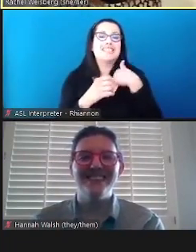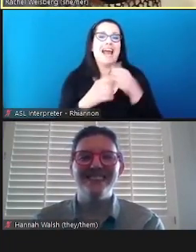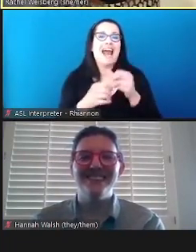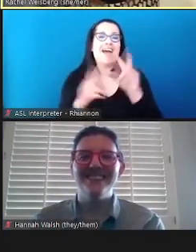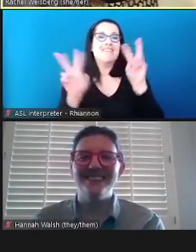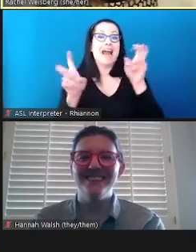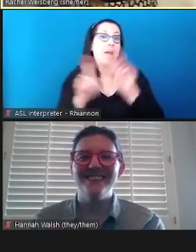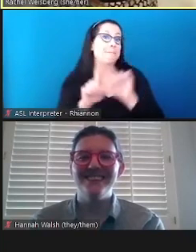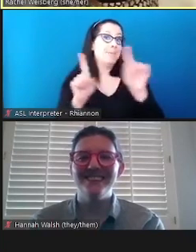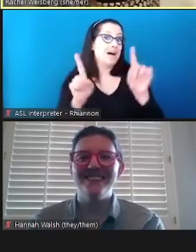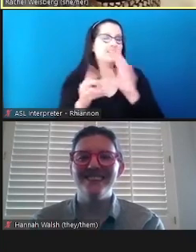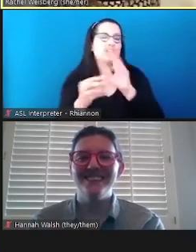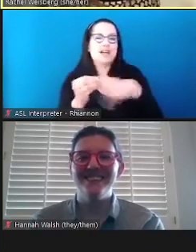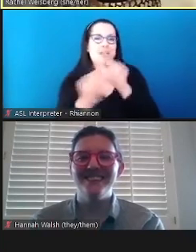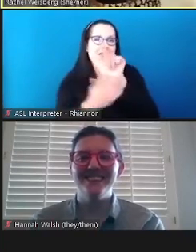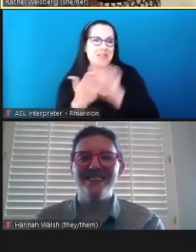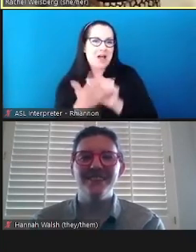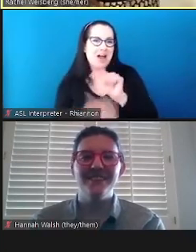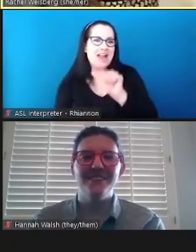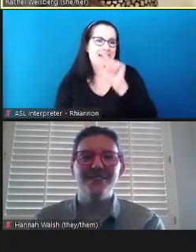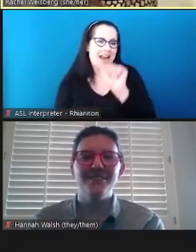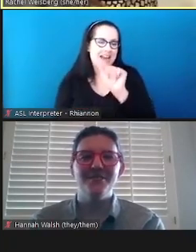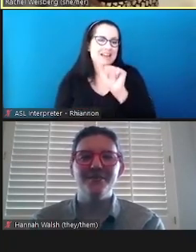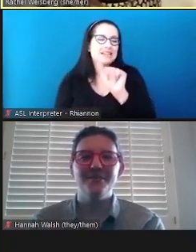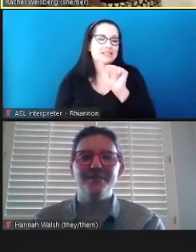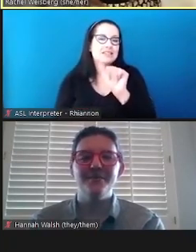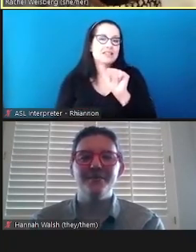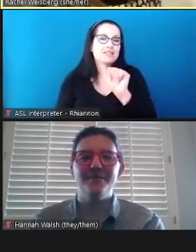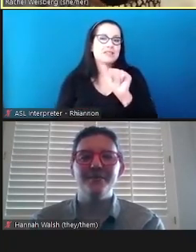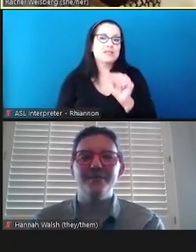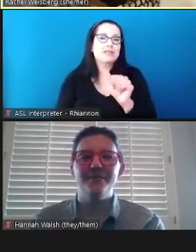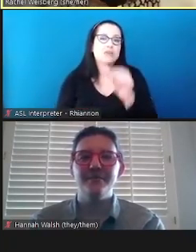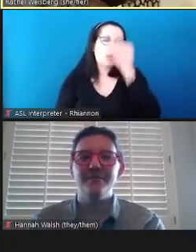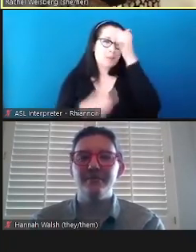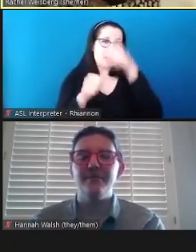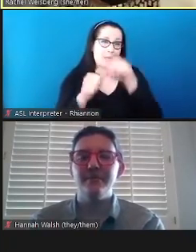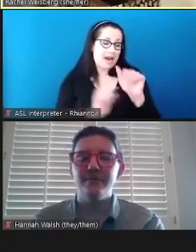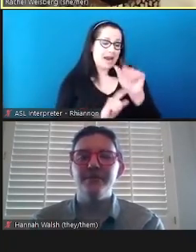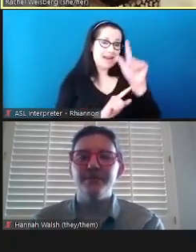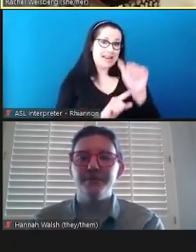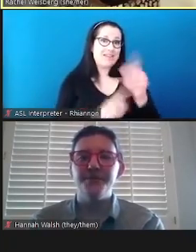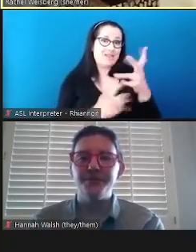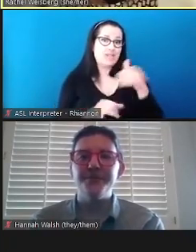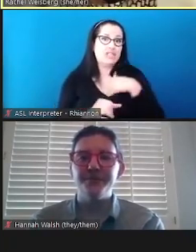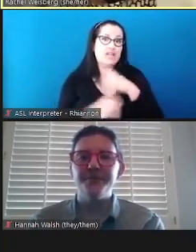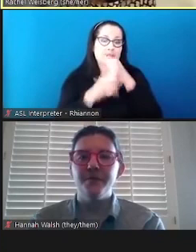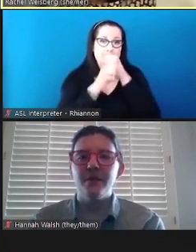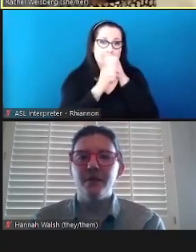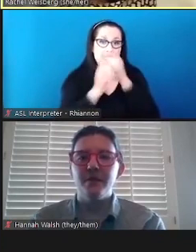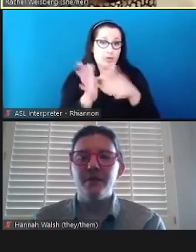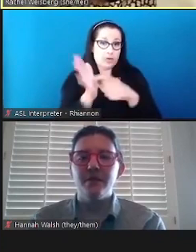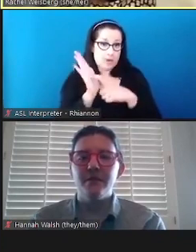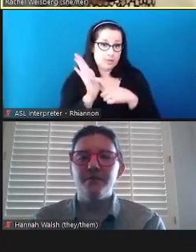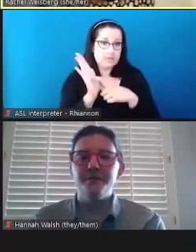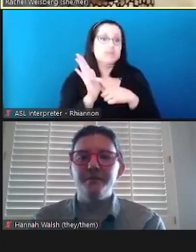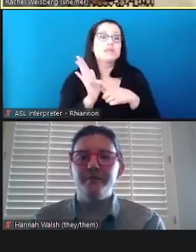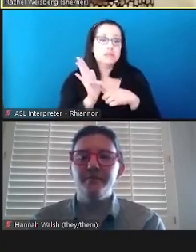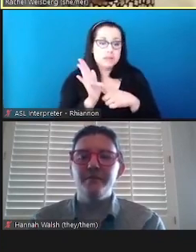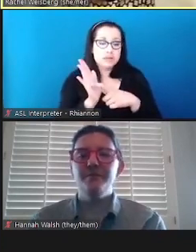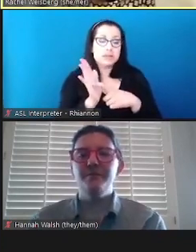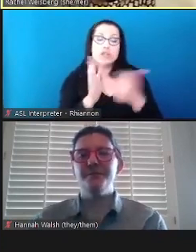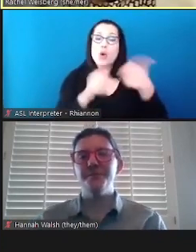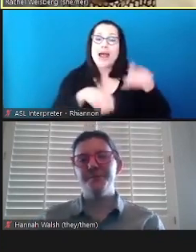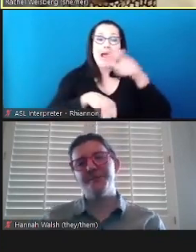the law and the ADA. Remember that the ADA does have confidentiality requirements. So anytime we as